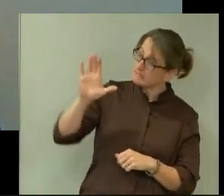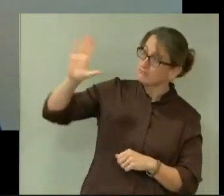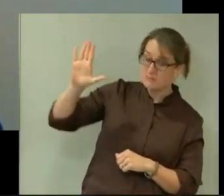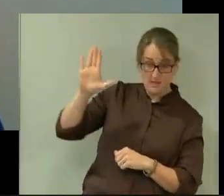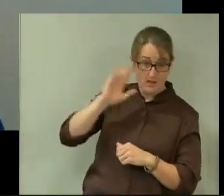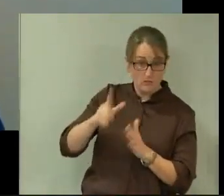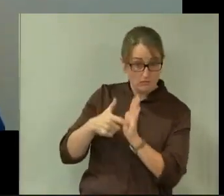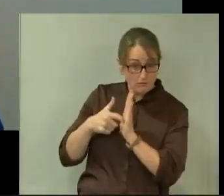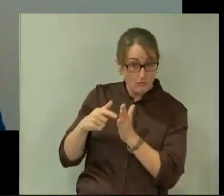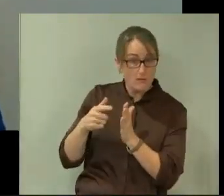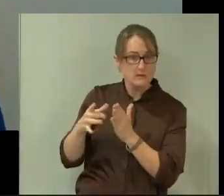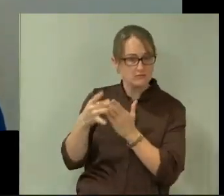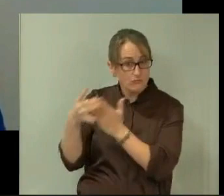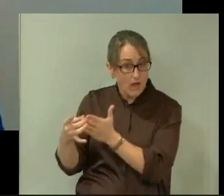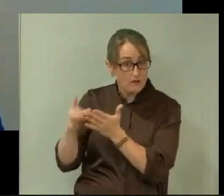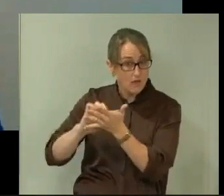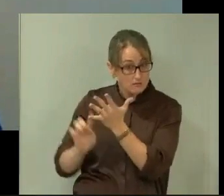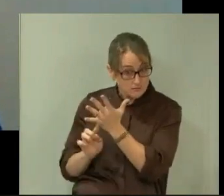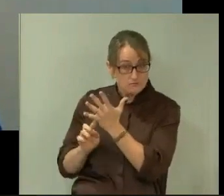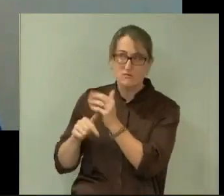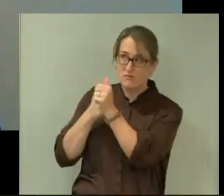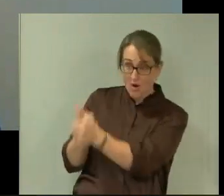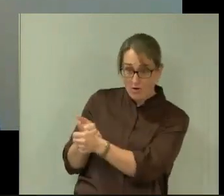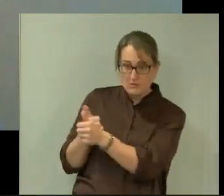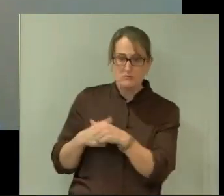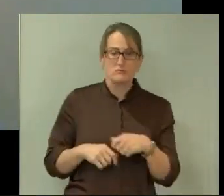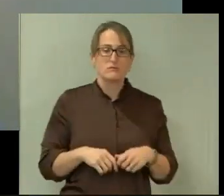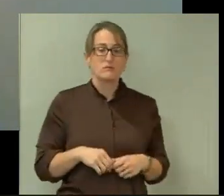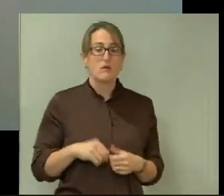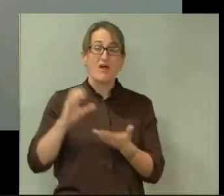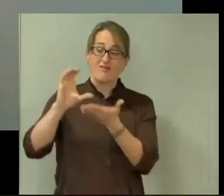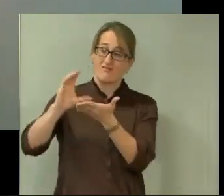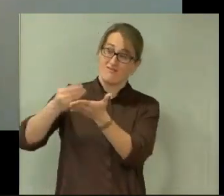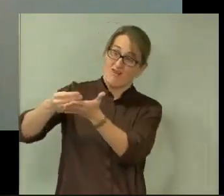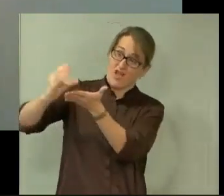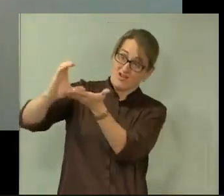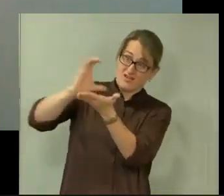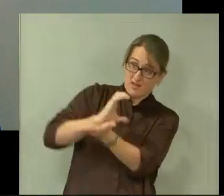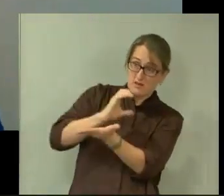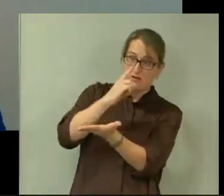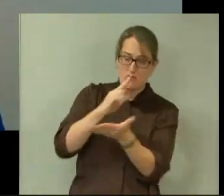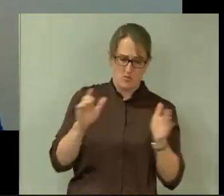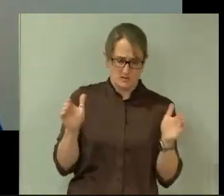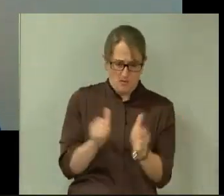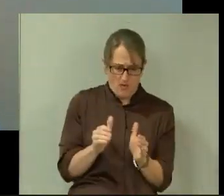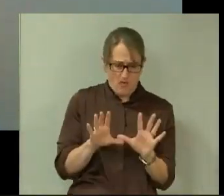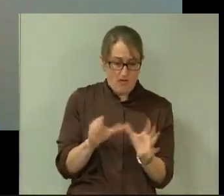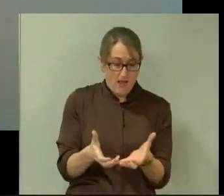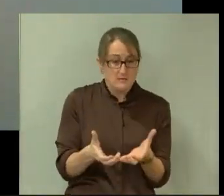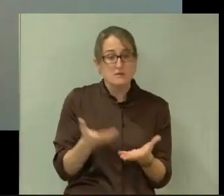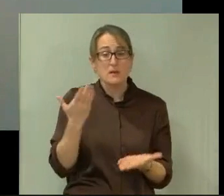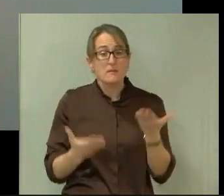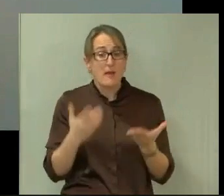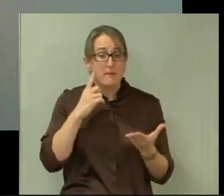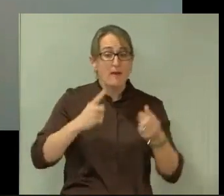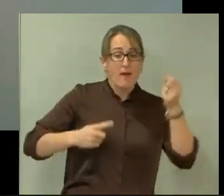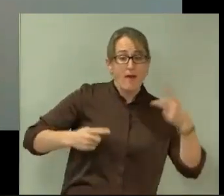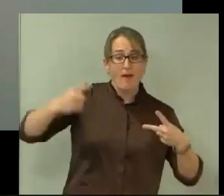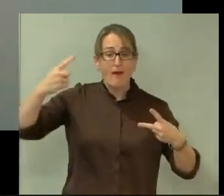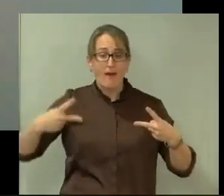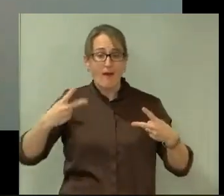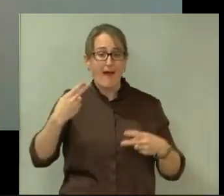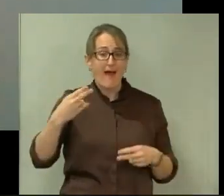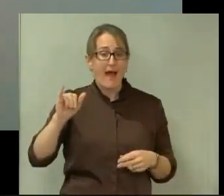support. Funding for smaller classes, and possibly a hybrid model. Hire instructional aides